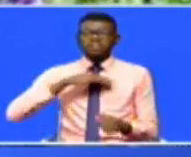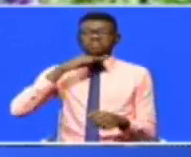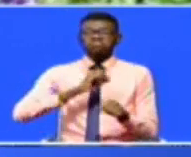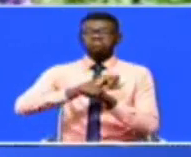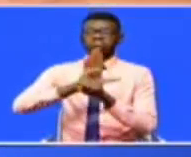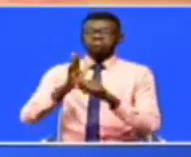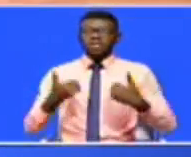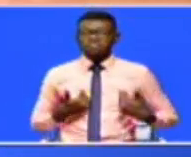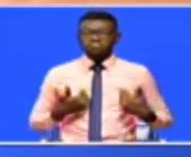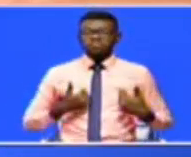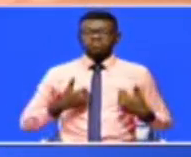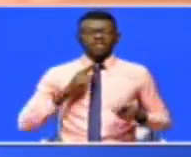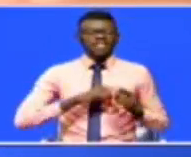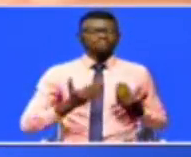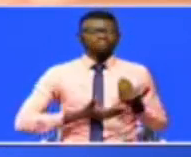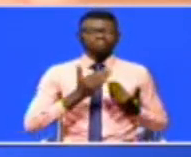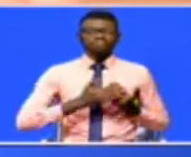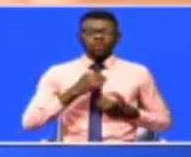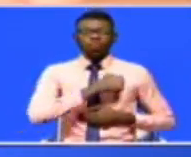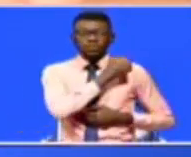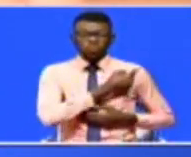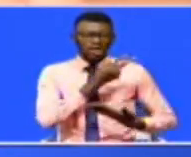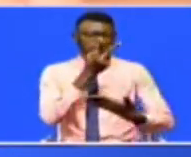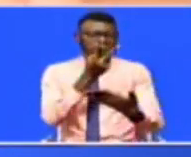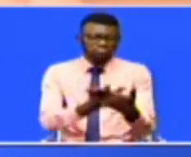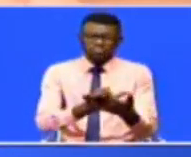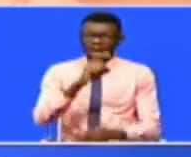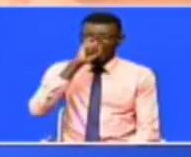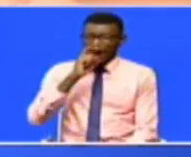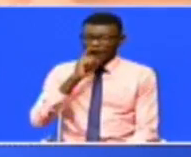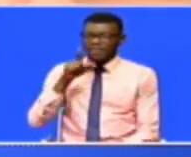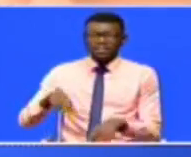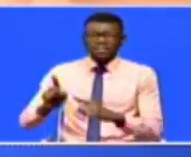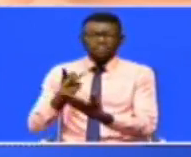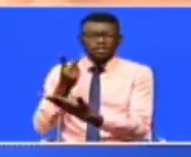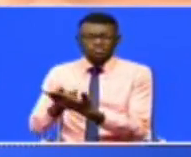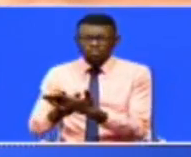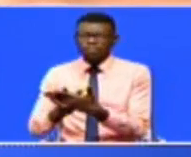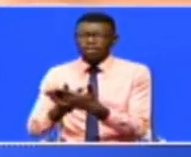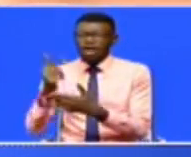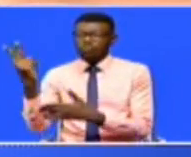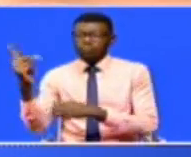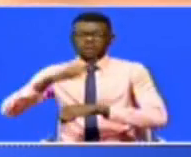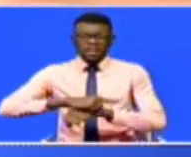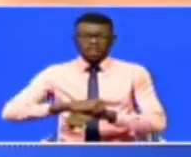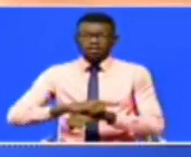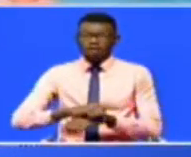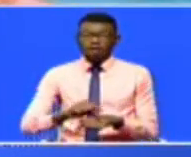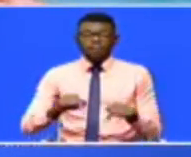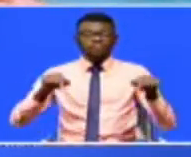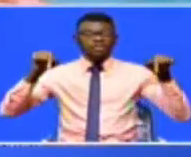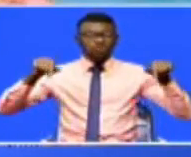COVID-19 while being treated at Aga Khan Hospital. She had only been admitted there for 2 days. We have